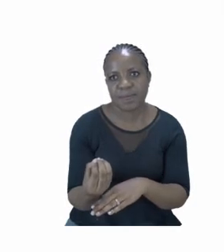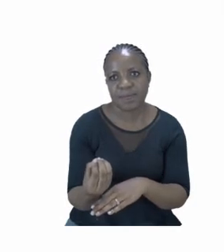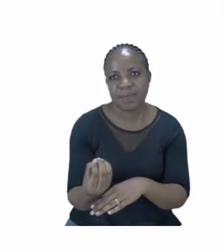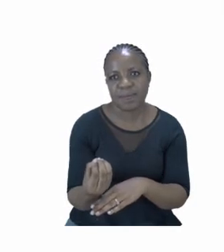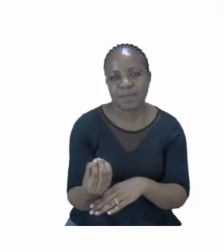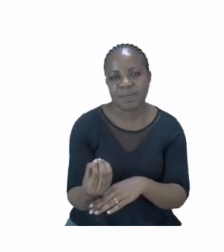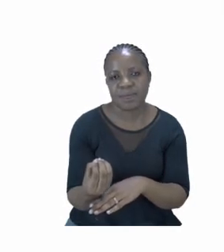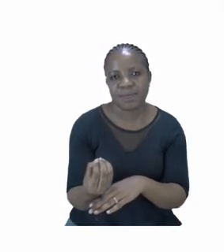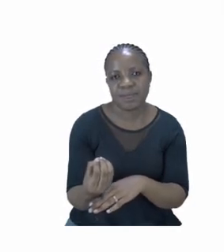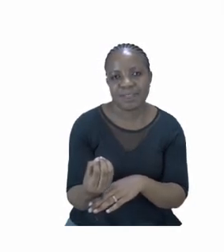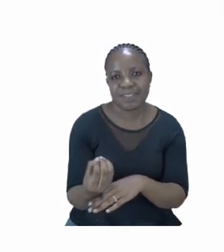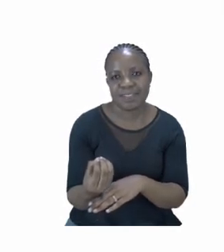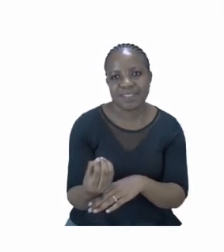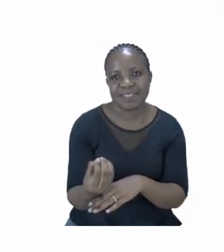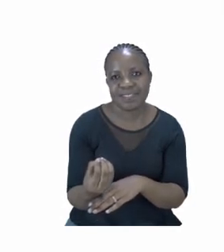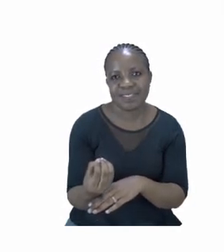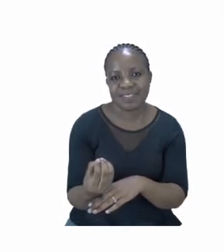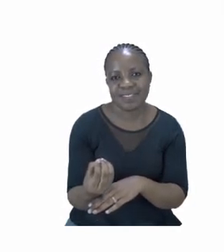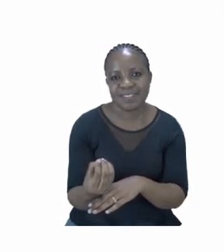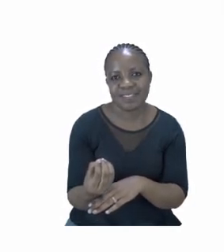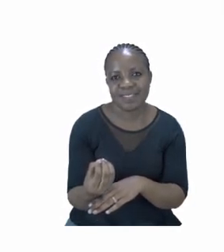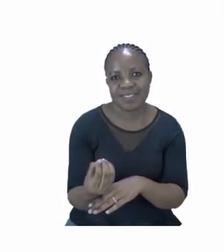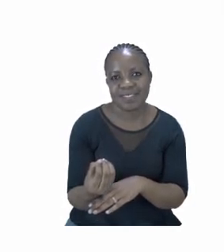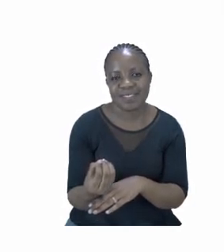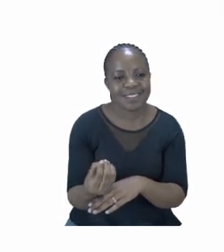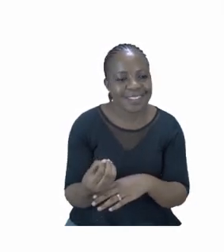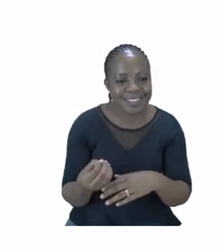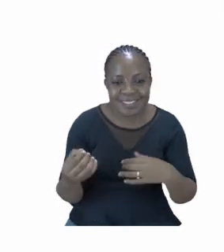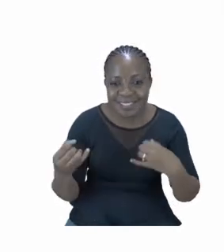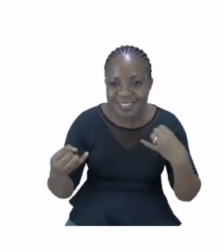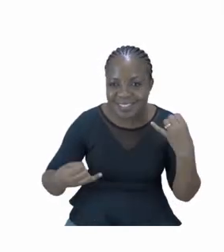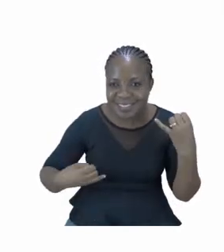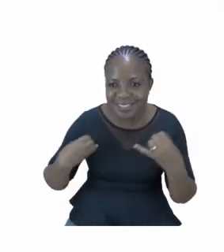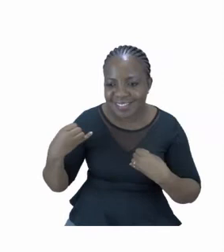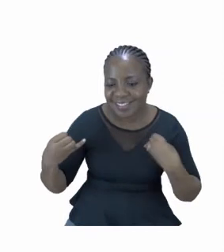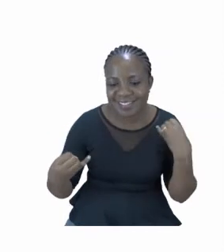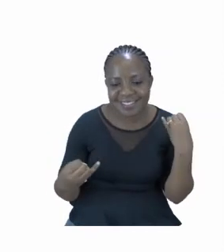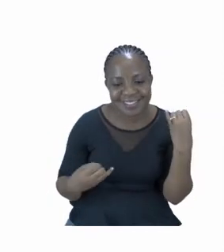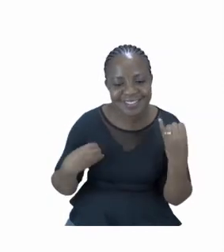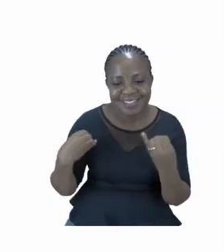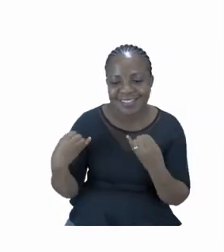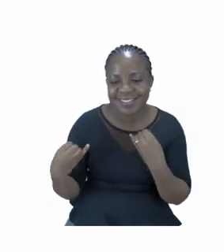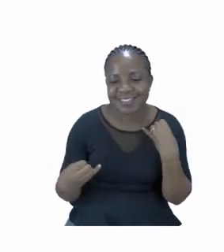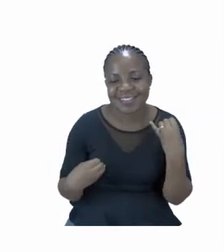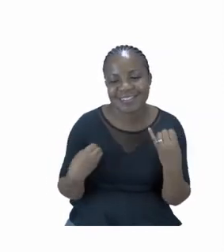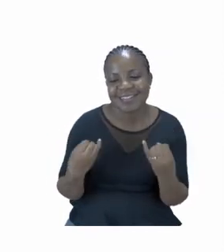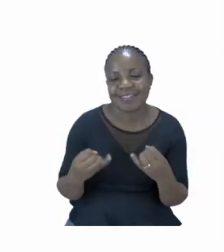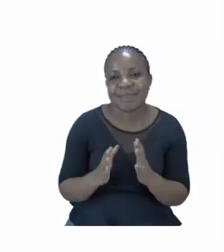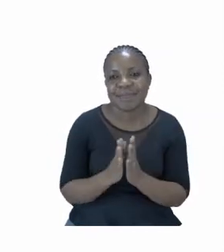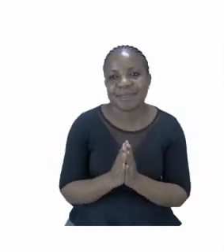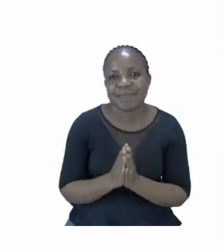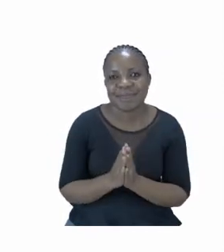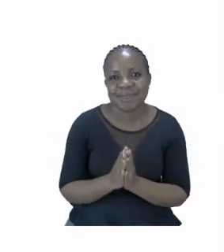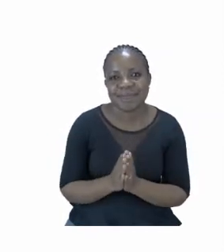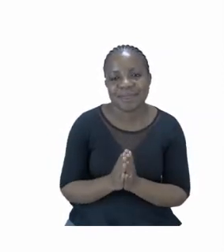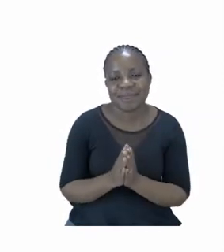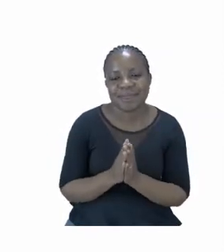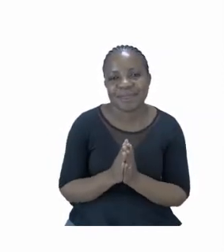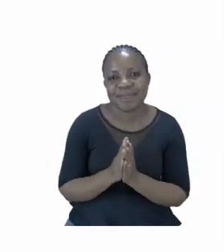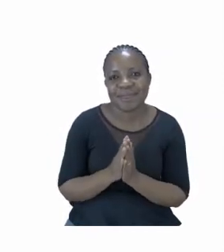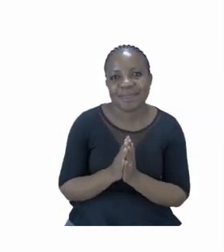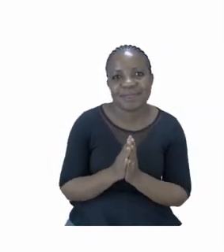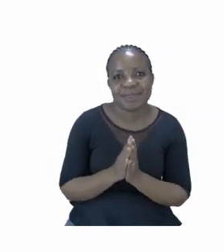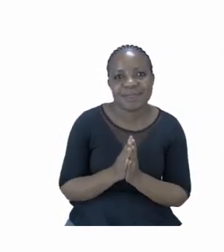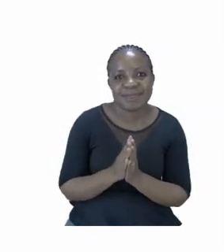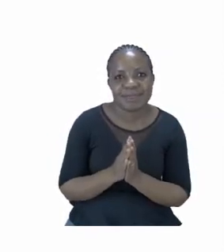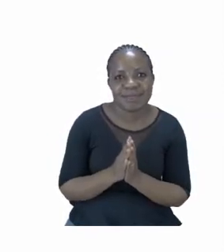Saturday. Oh, that was so much fun. I hope you enjoyed yourselves just like I did. Now, let us